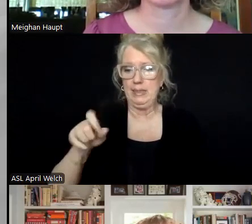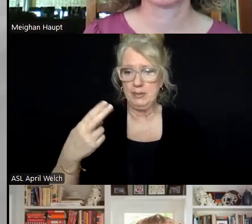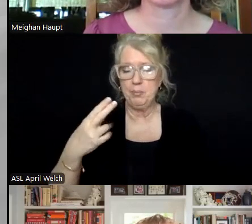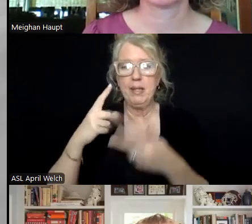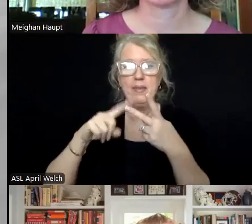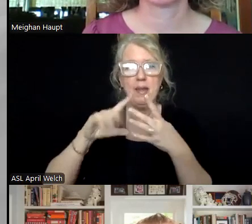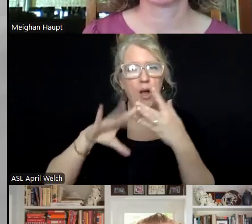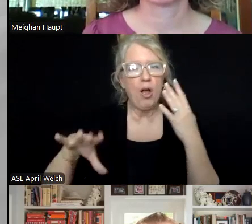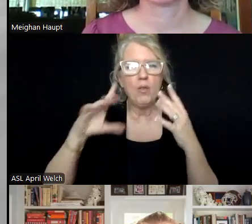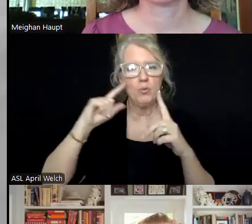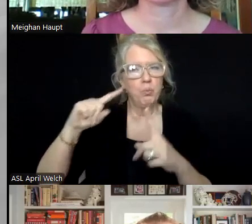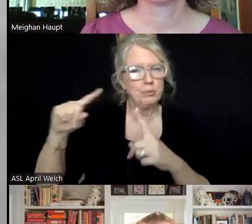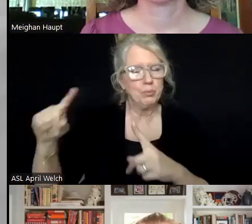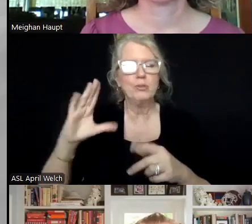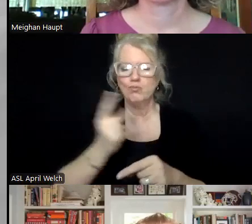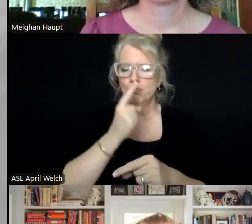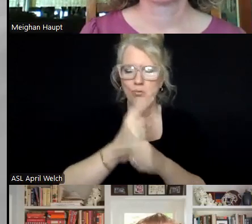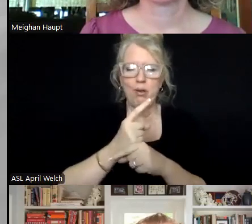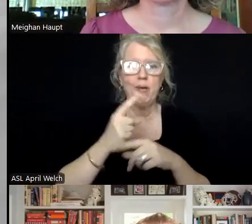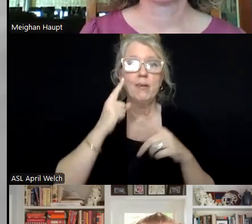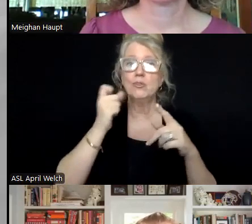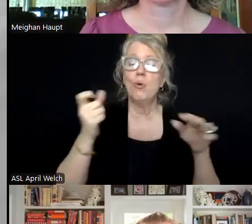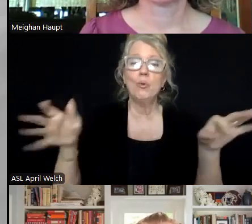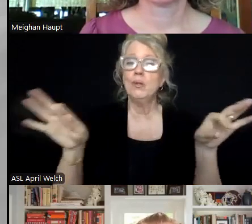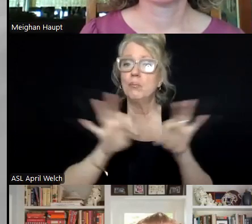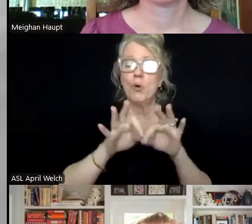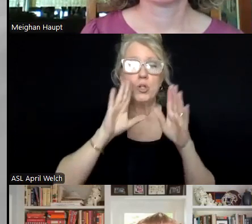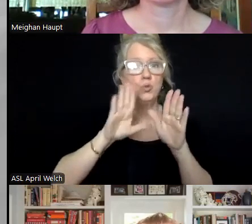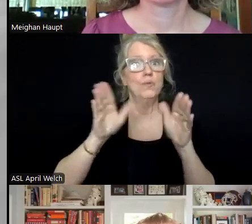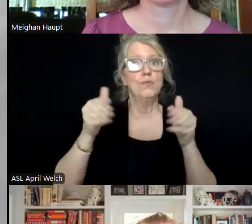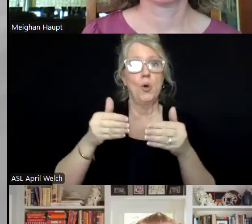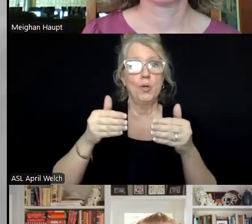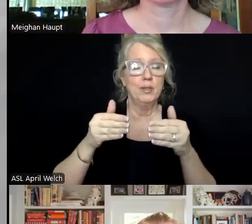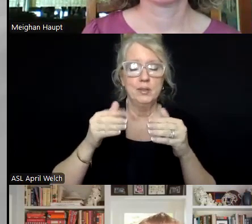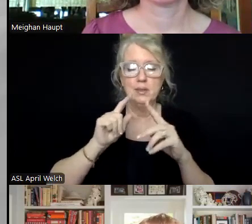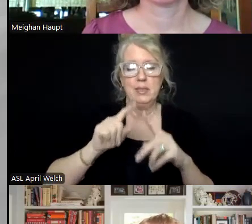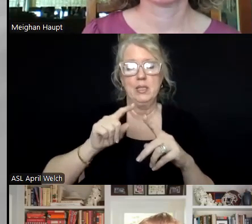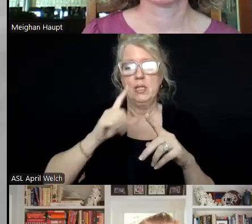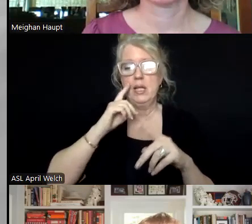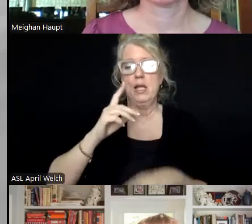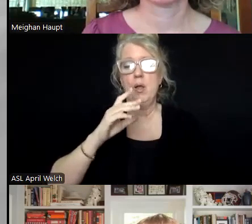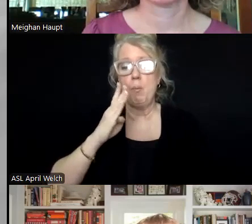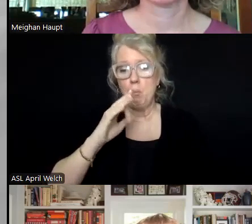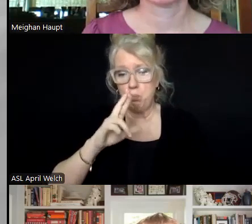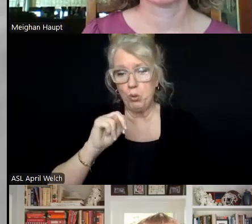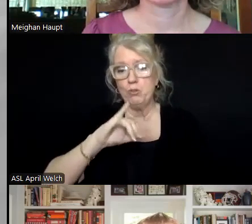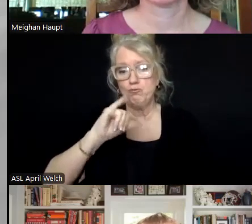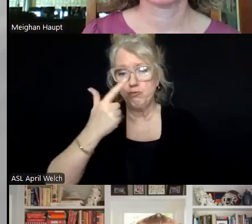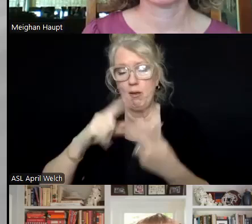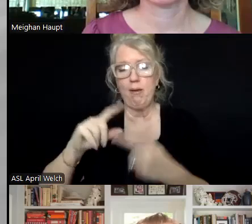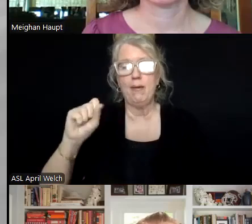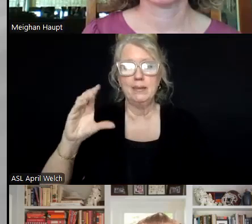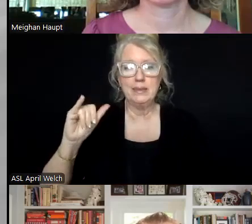all exactly right. And I think the big thing here to focus on is that both the Byrne JAG and the Byrne SCIP